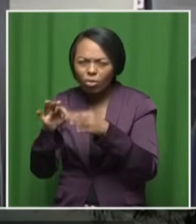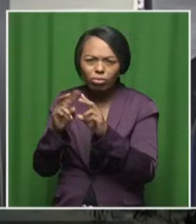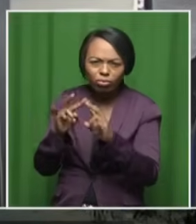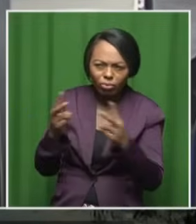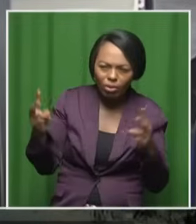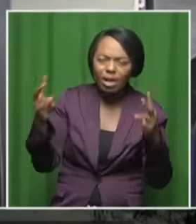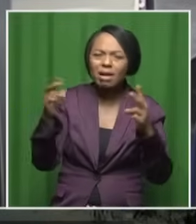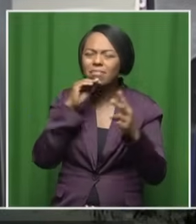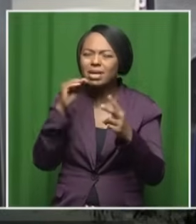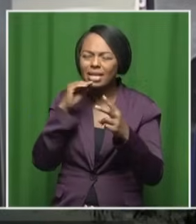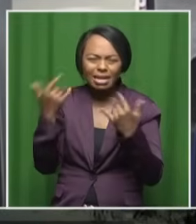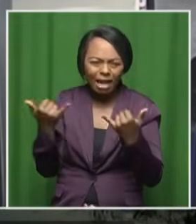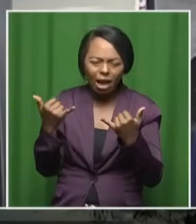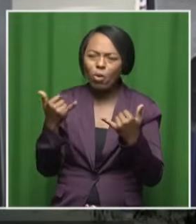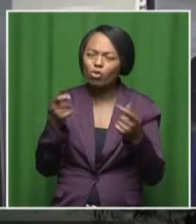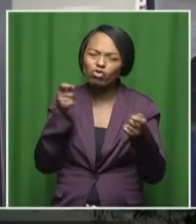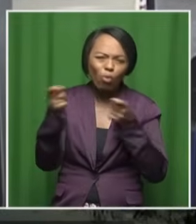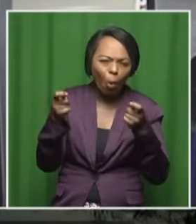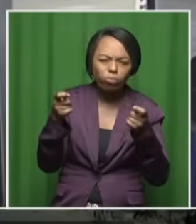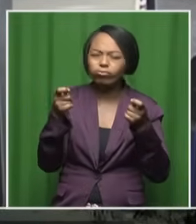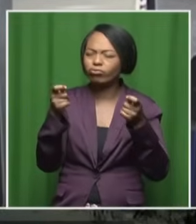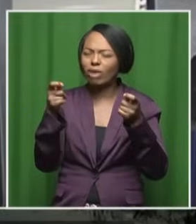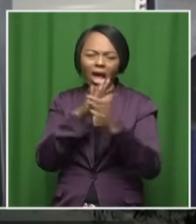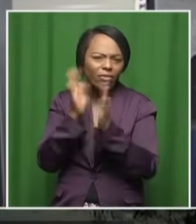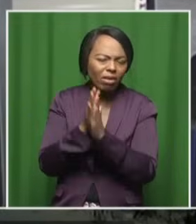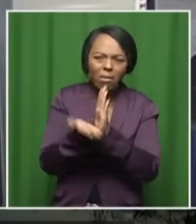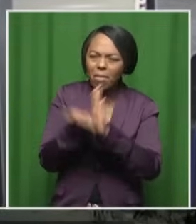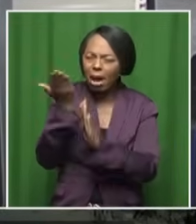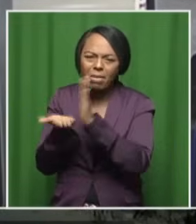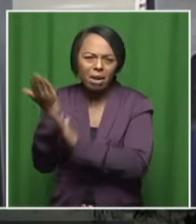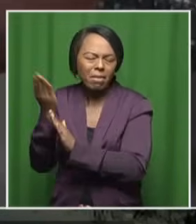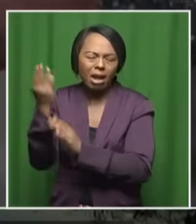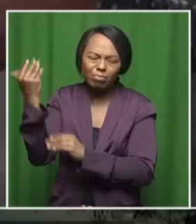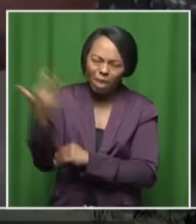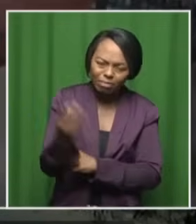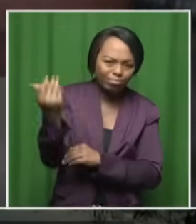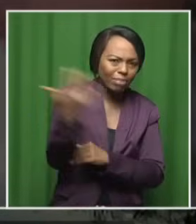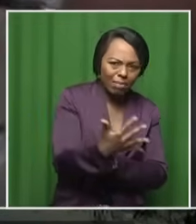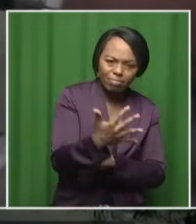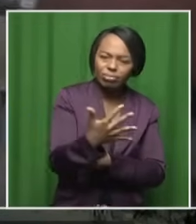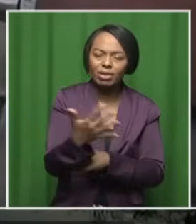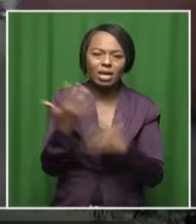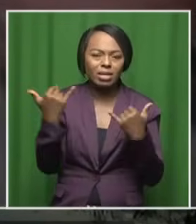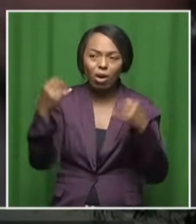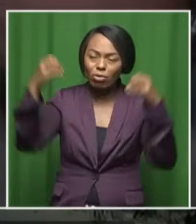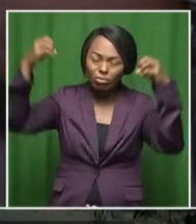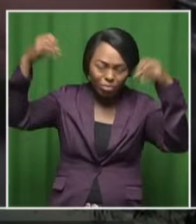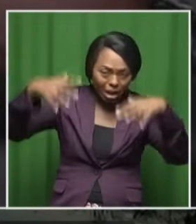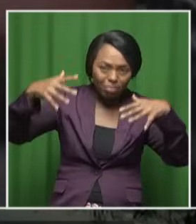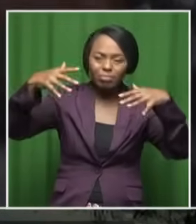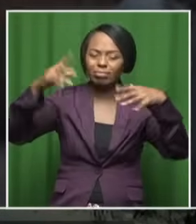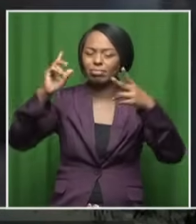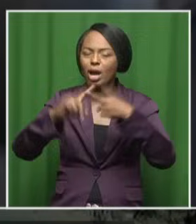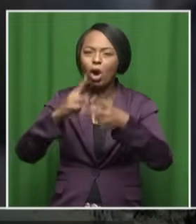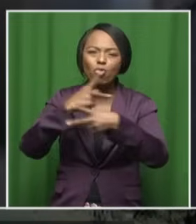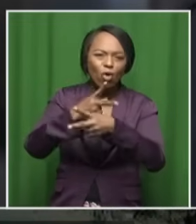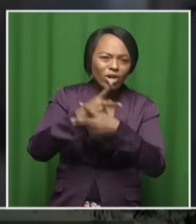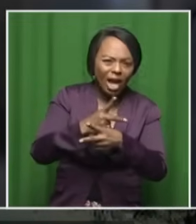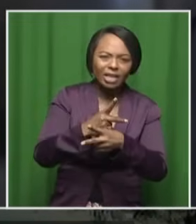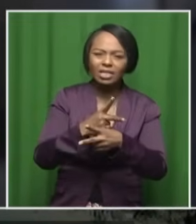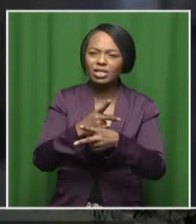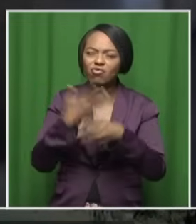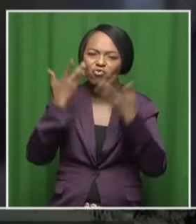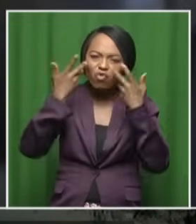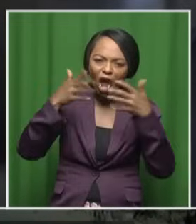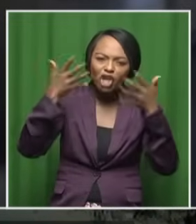keep generators running. And we know in some cases, it's costing retailers billions to keep the lights on and to keep product fresh in freezers.